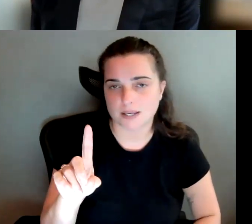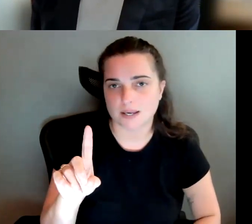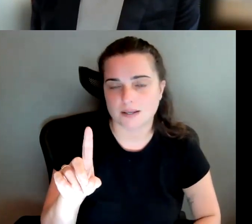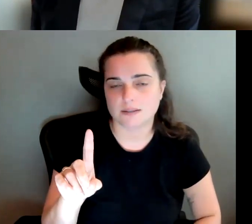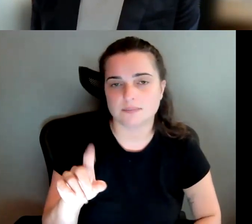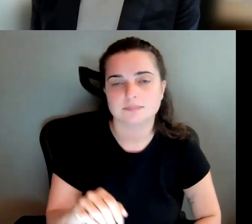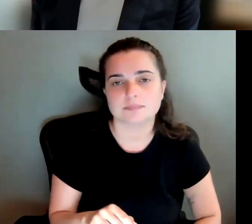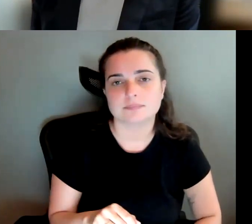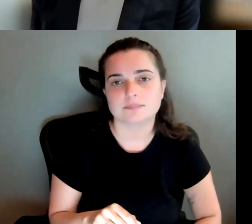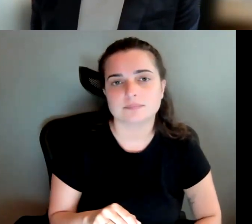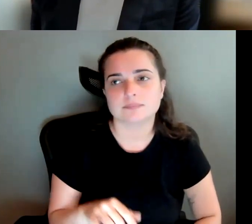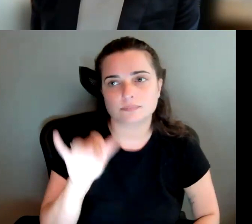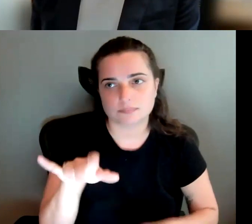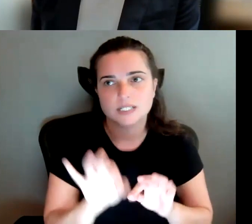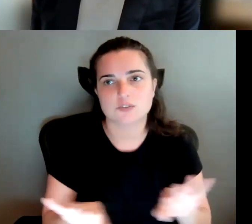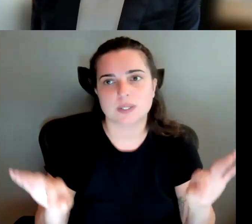That's really important.